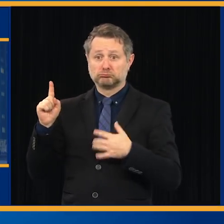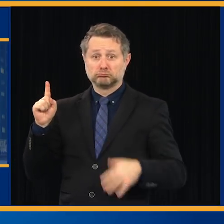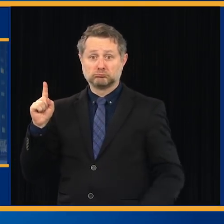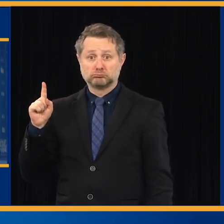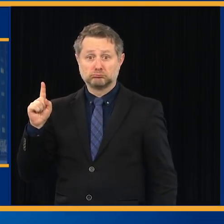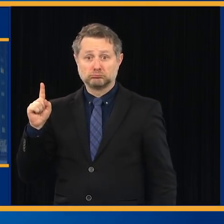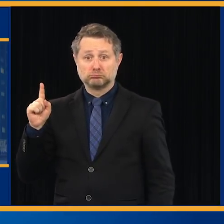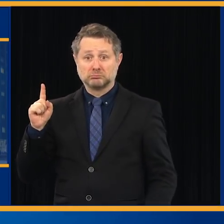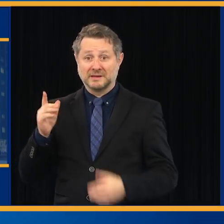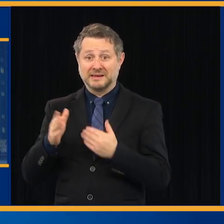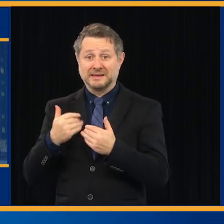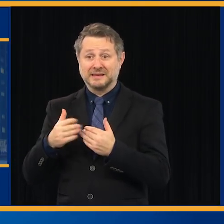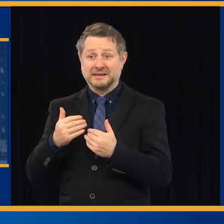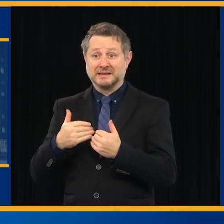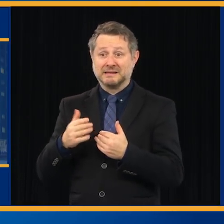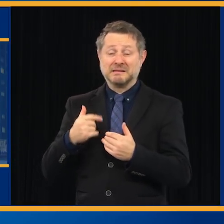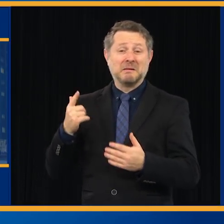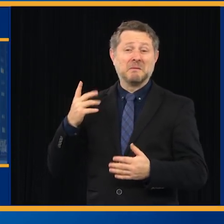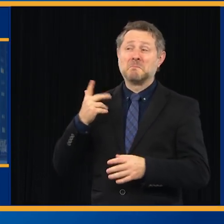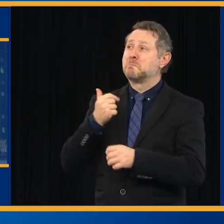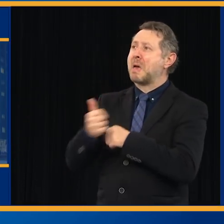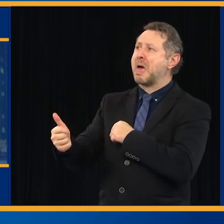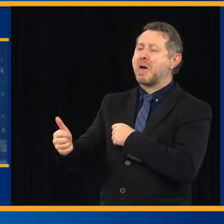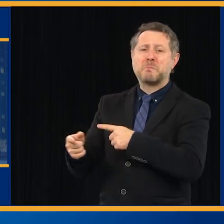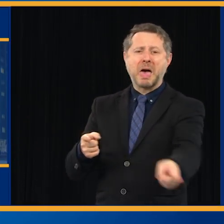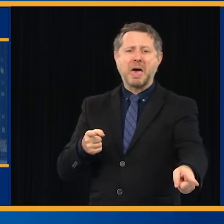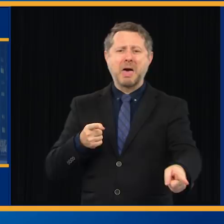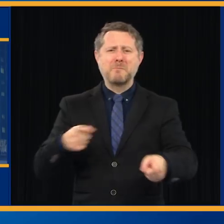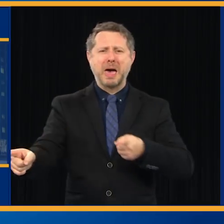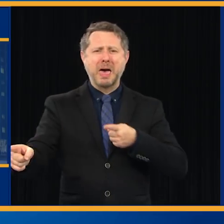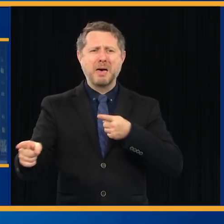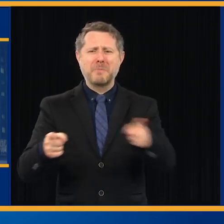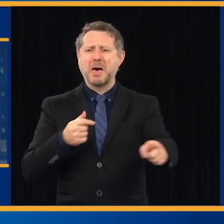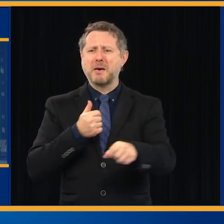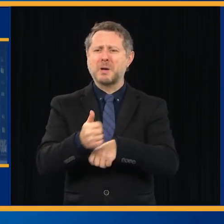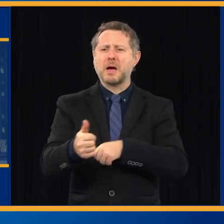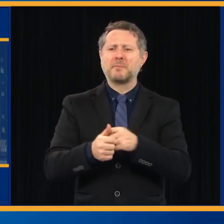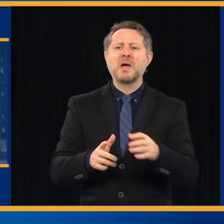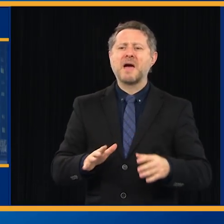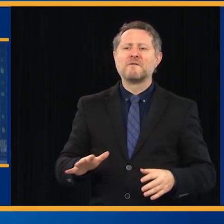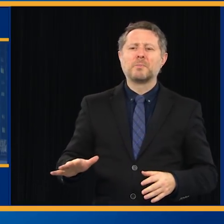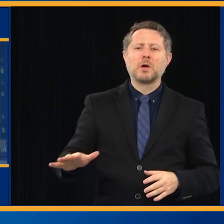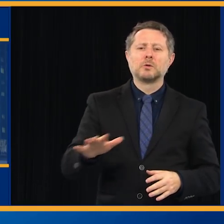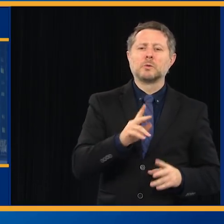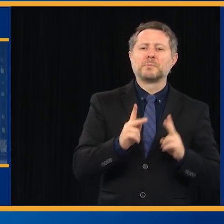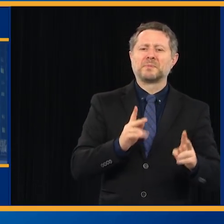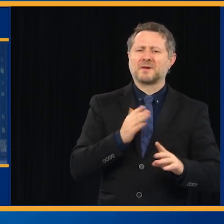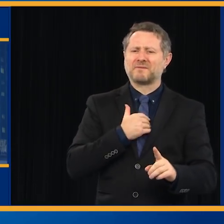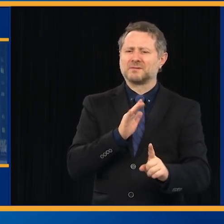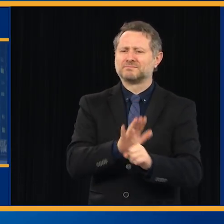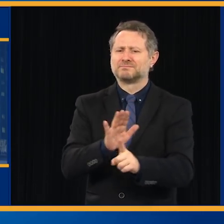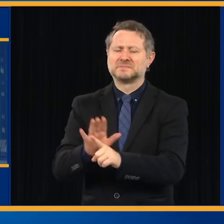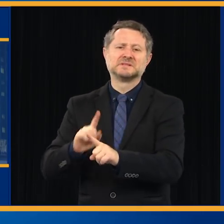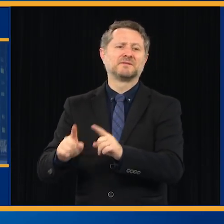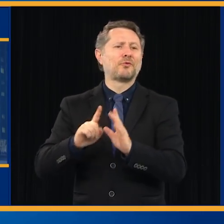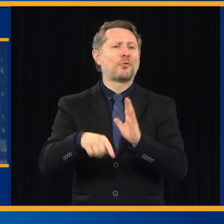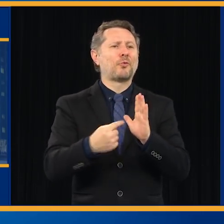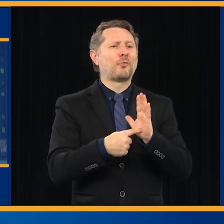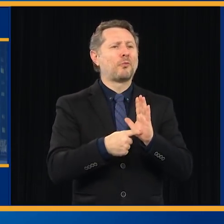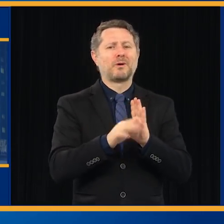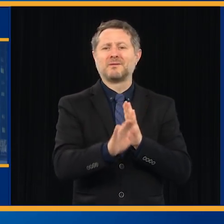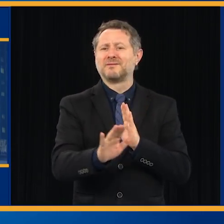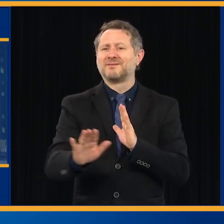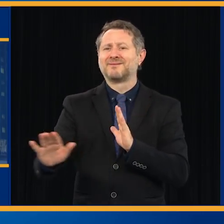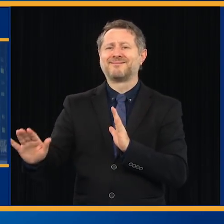one has to do that. This one has to do that. Every person has a part in this. Every person has a